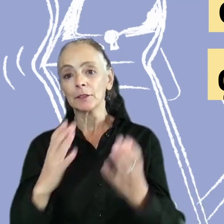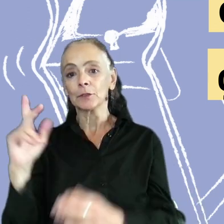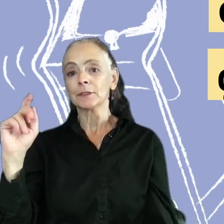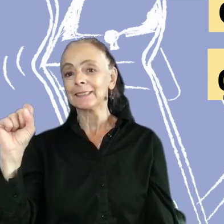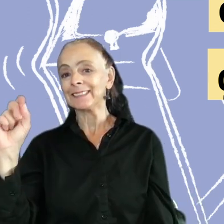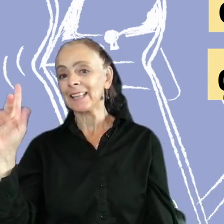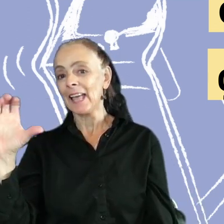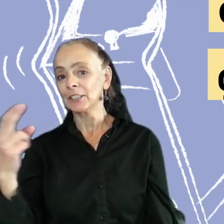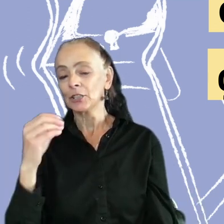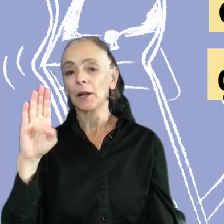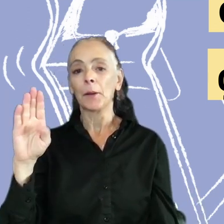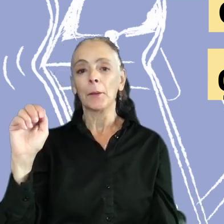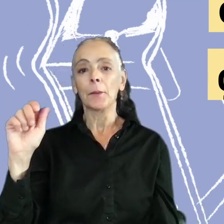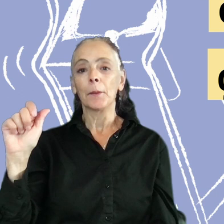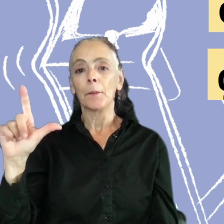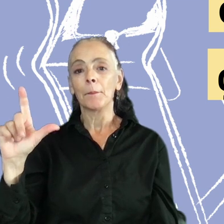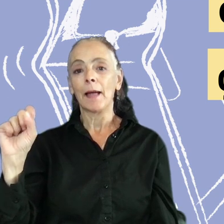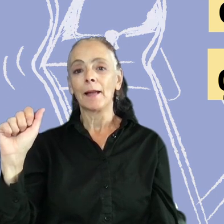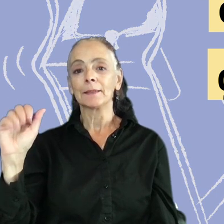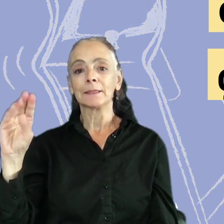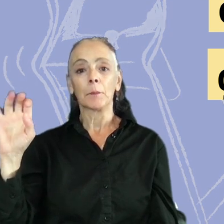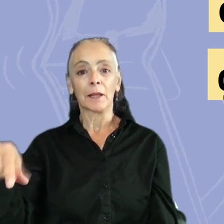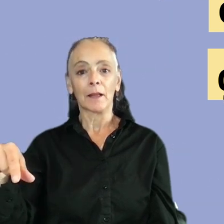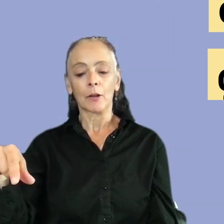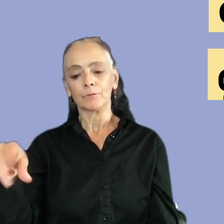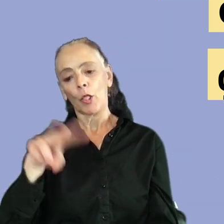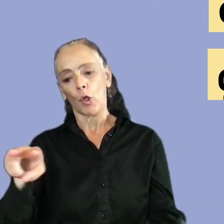balsamiq check out the link below